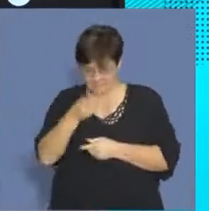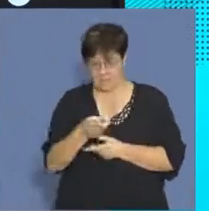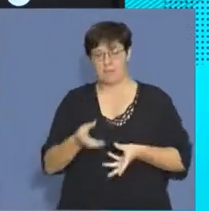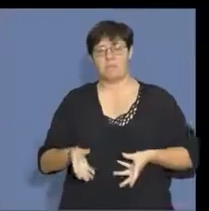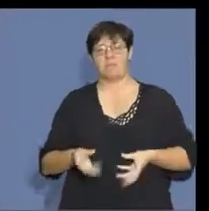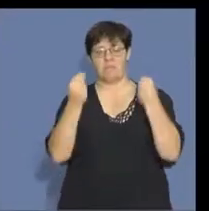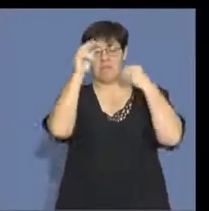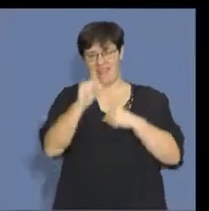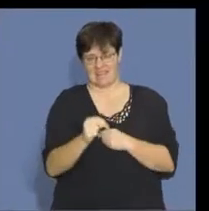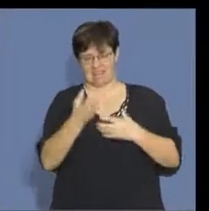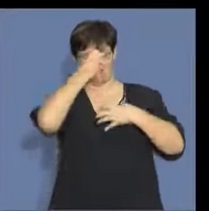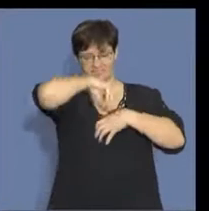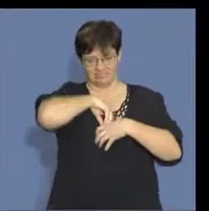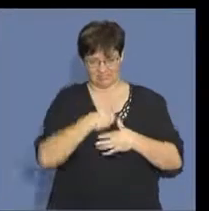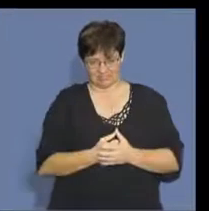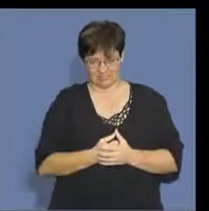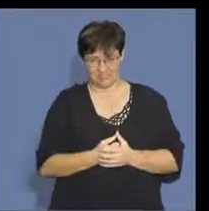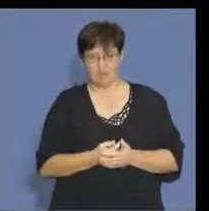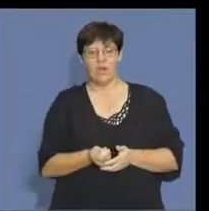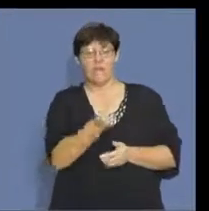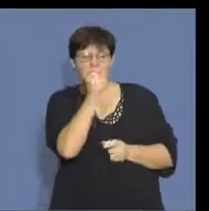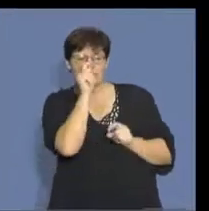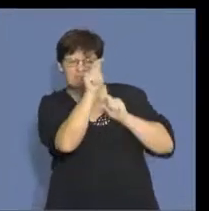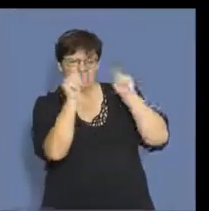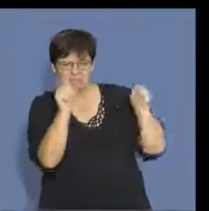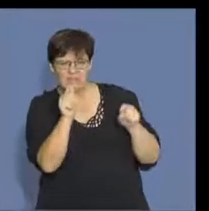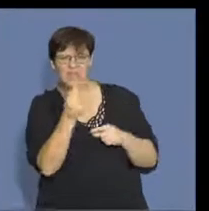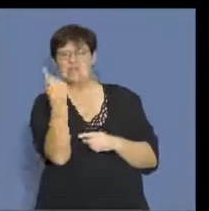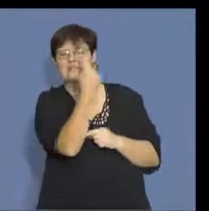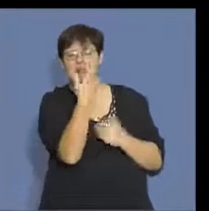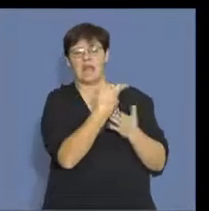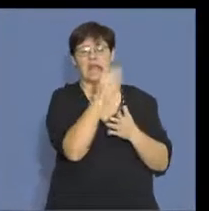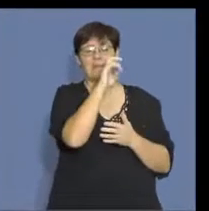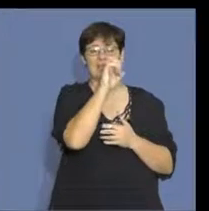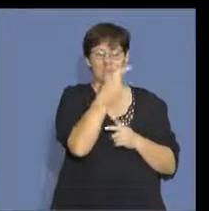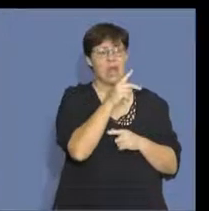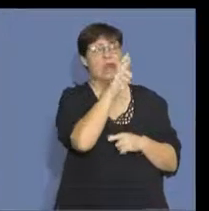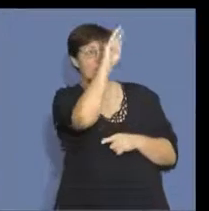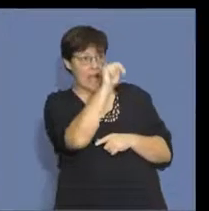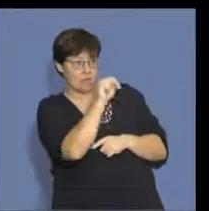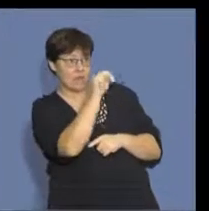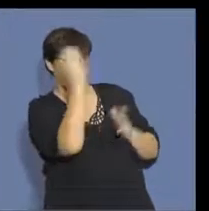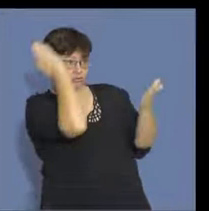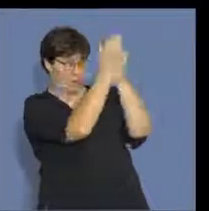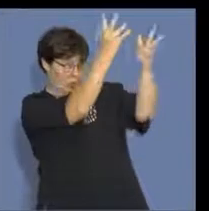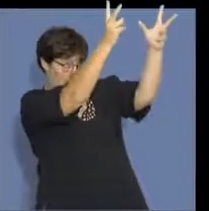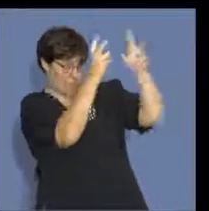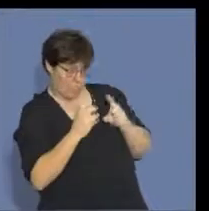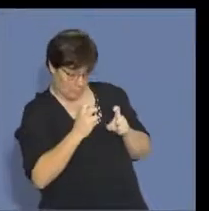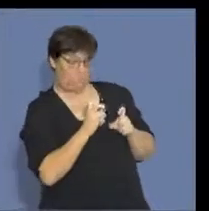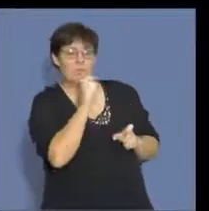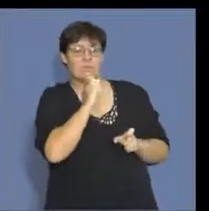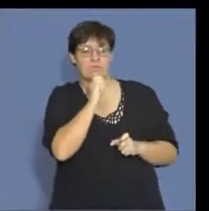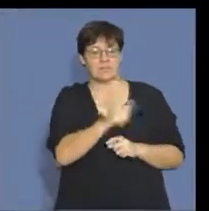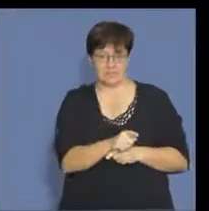that happens as well. So only a few single-cell organisms like bacteria can actually use the nitrogen directly from the